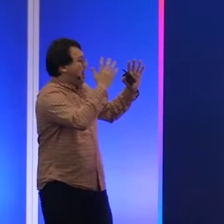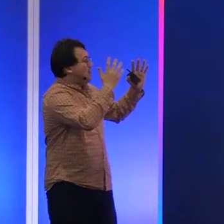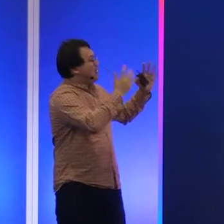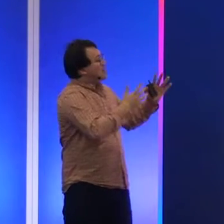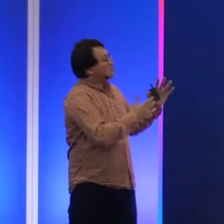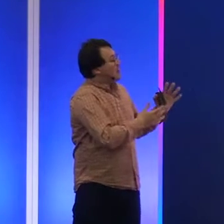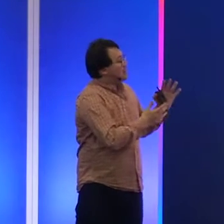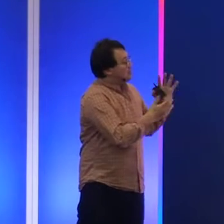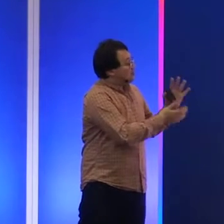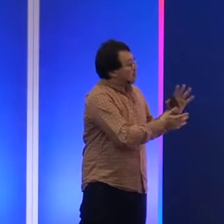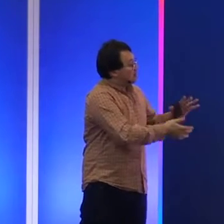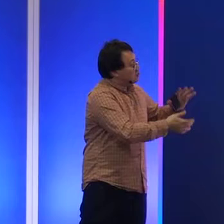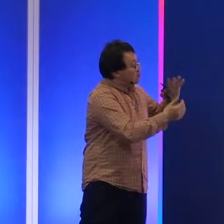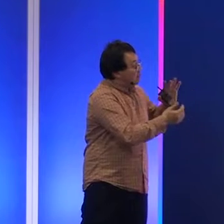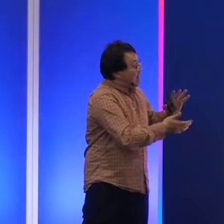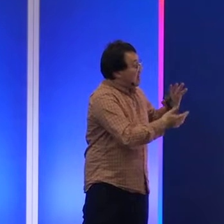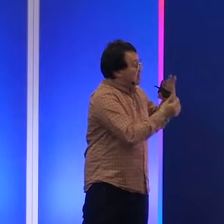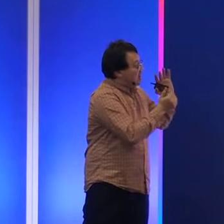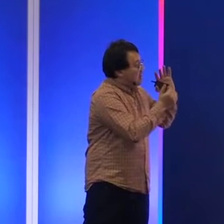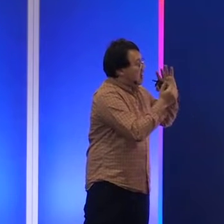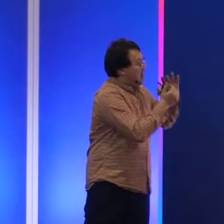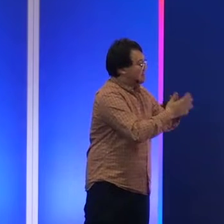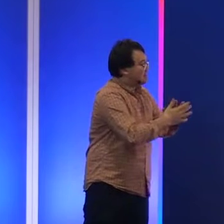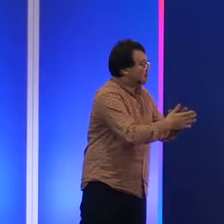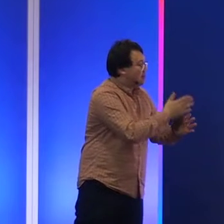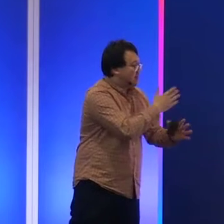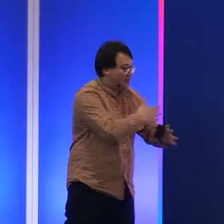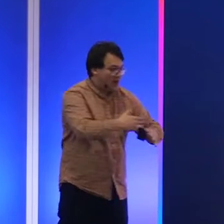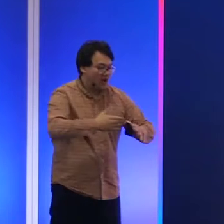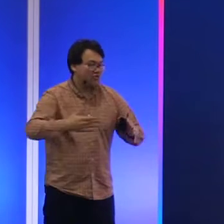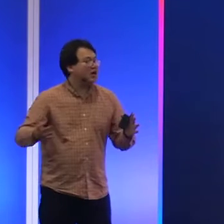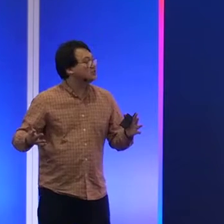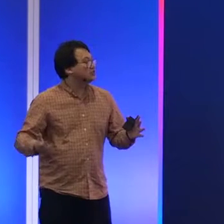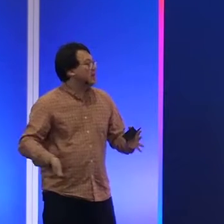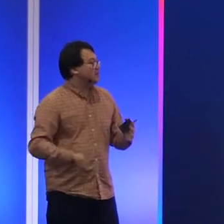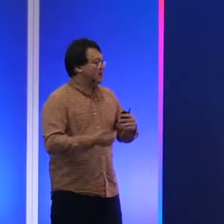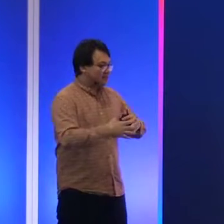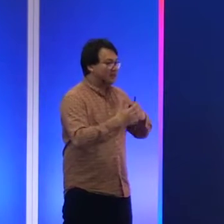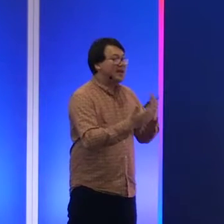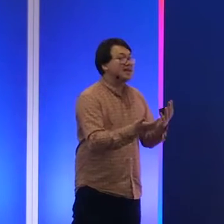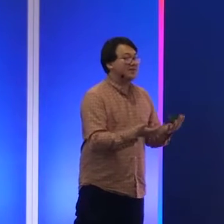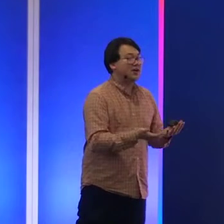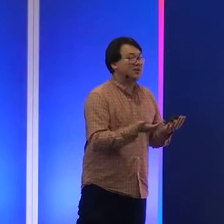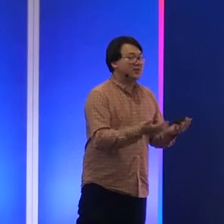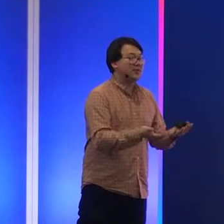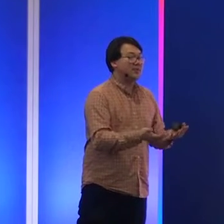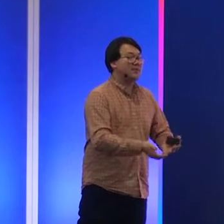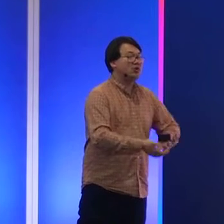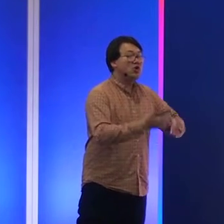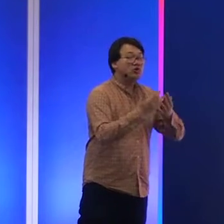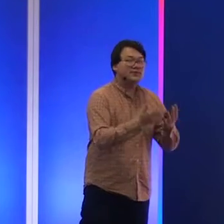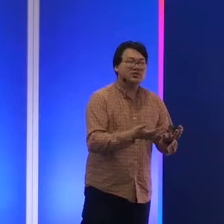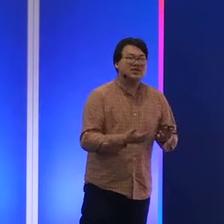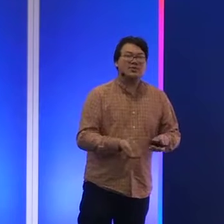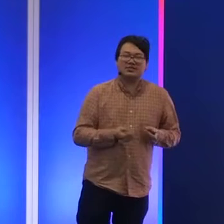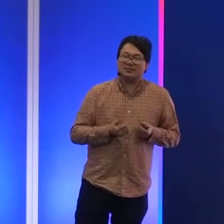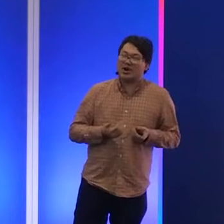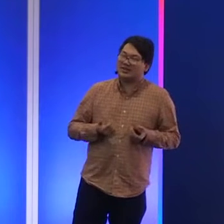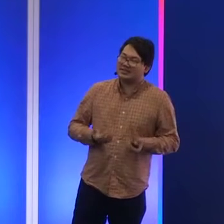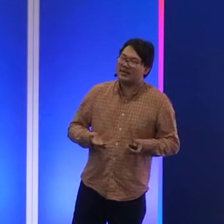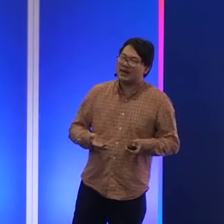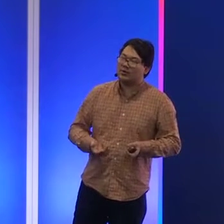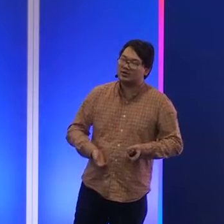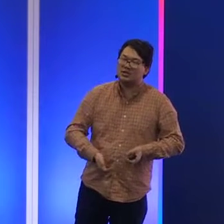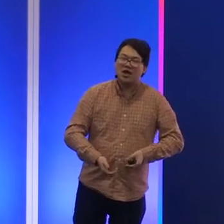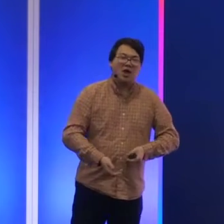So, that is why it is important to provide accessibility across the range, because there are many deaf and hard of hearing people whose first language is